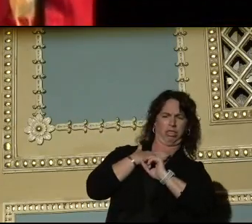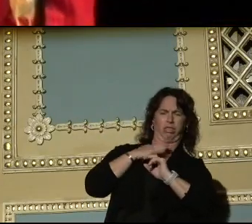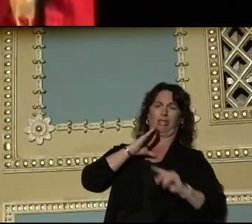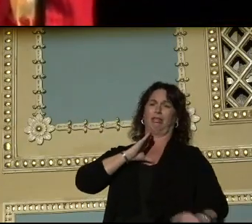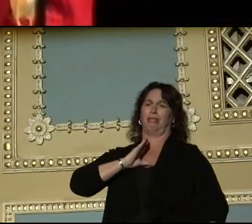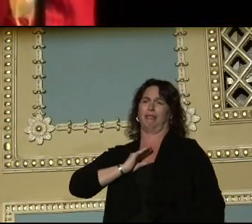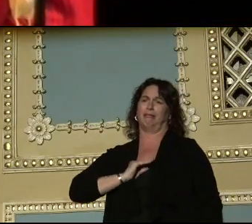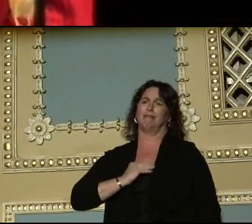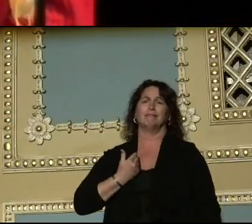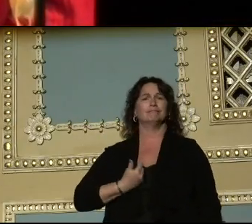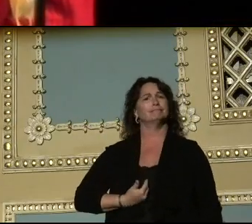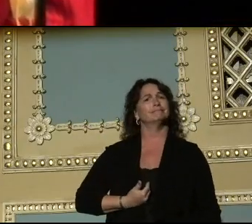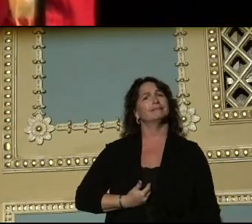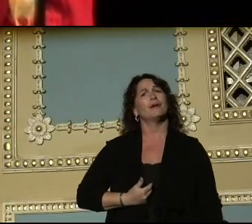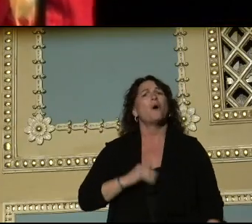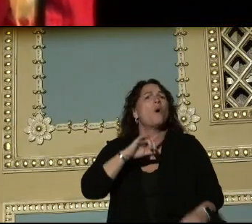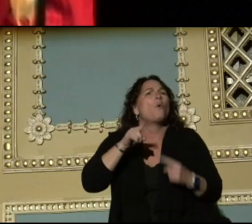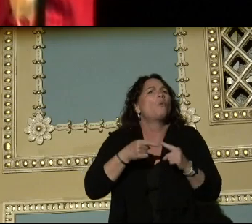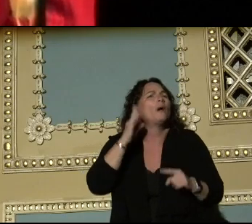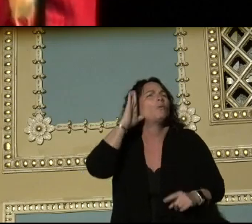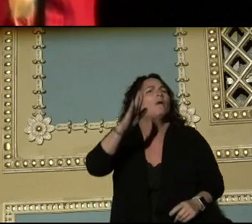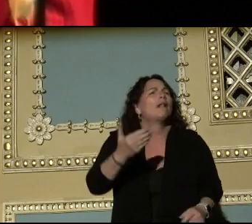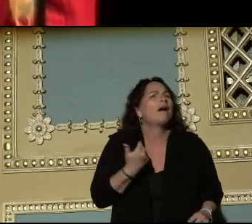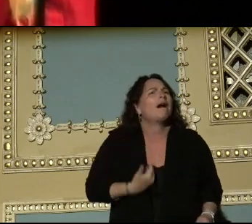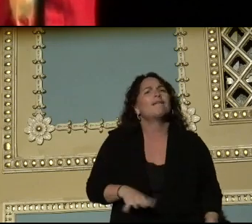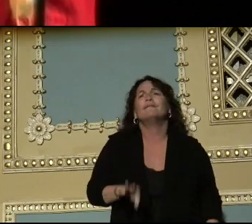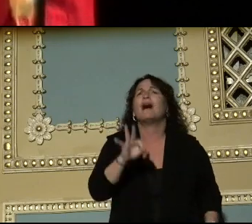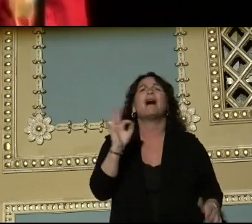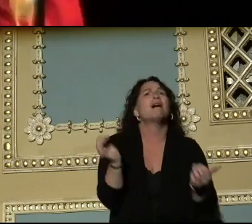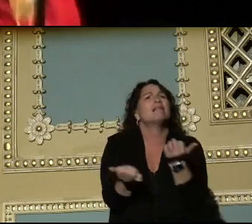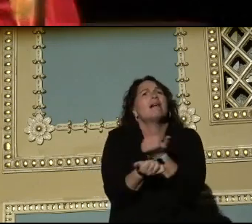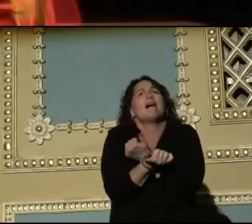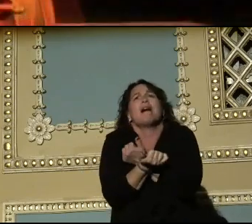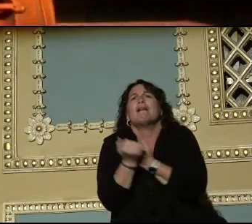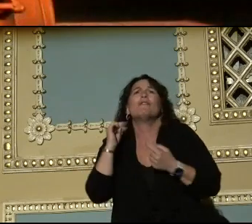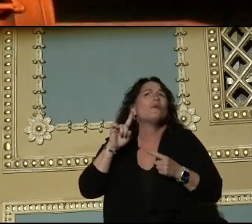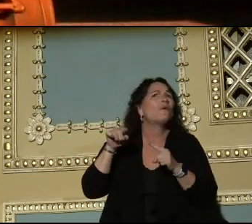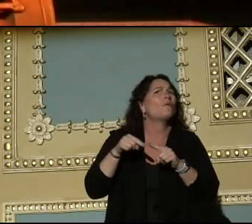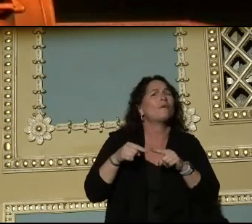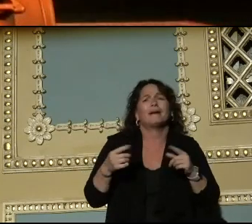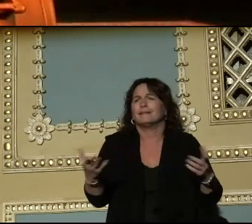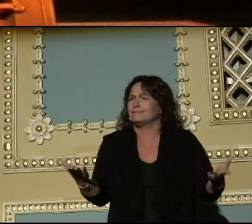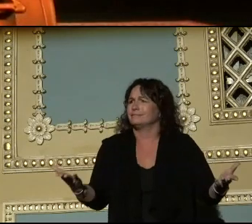When will I be loved?